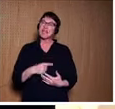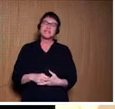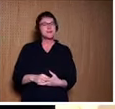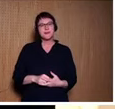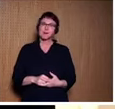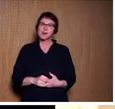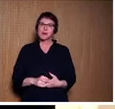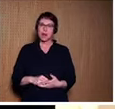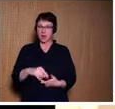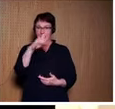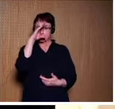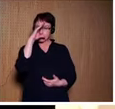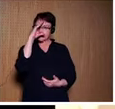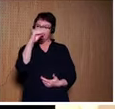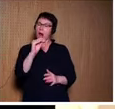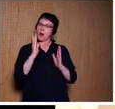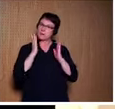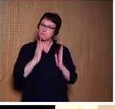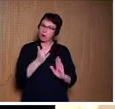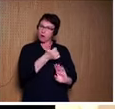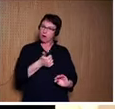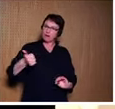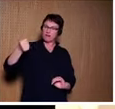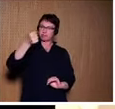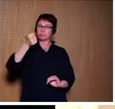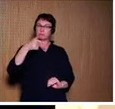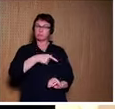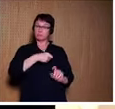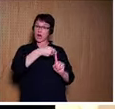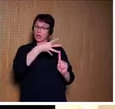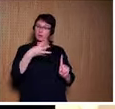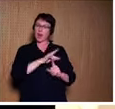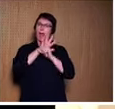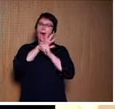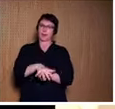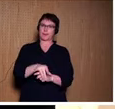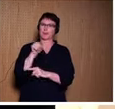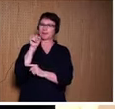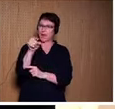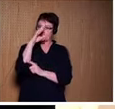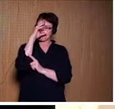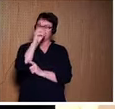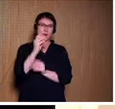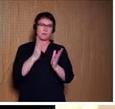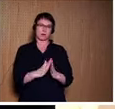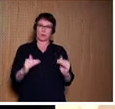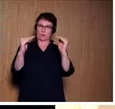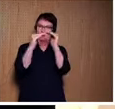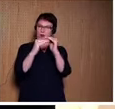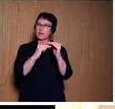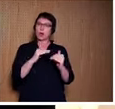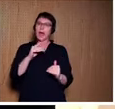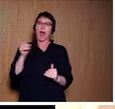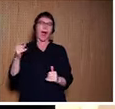gender roles, that initiatives to equip young people with life-saving education, support,